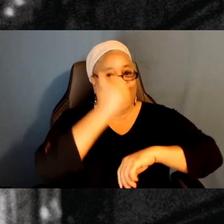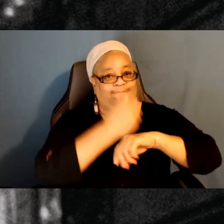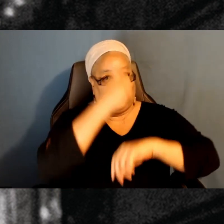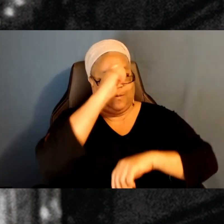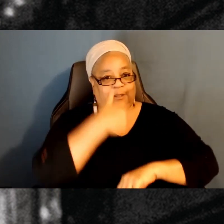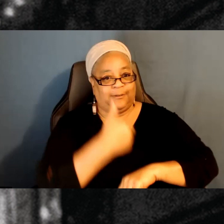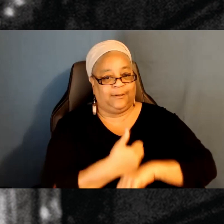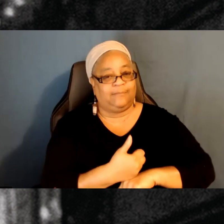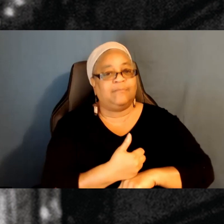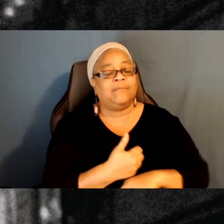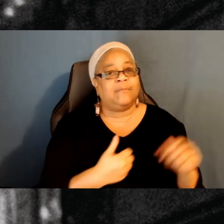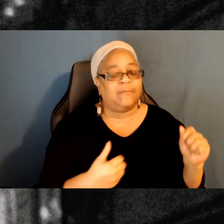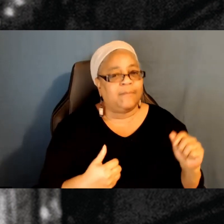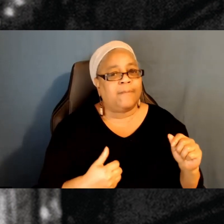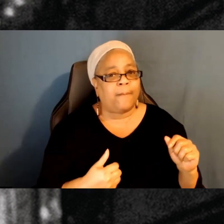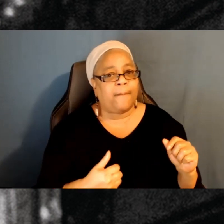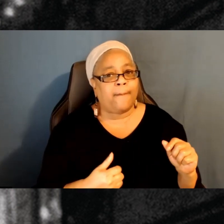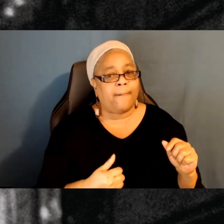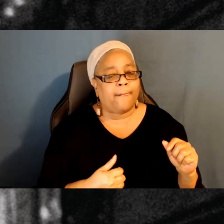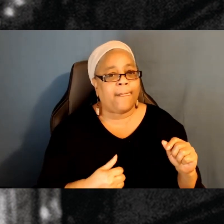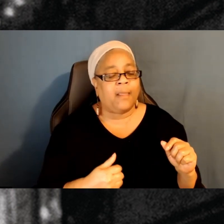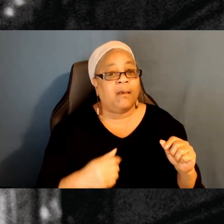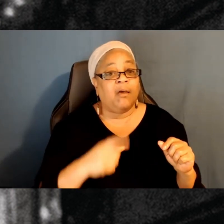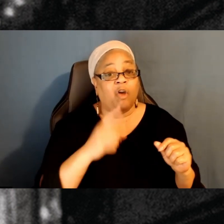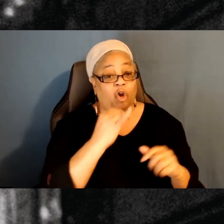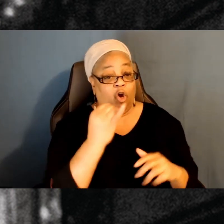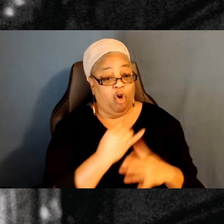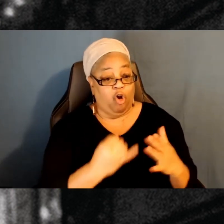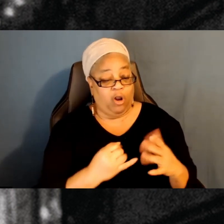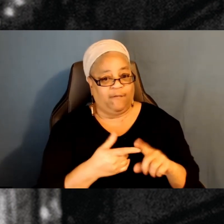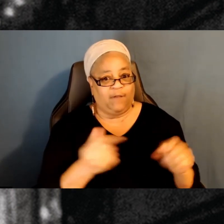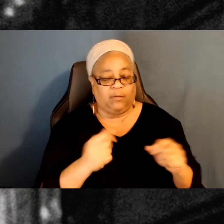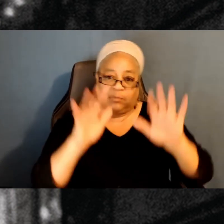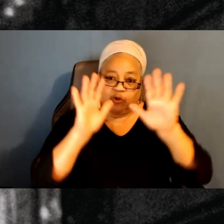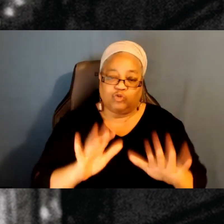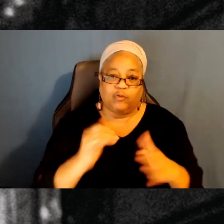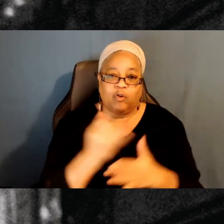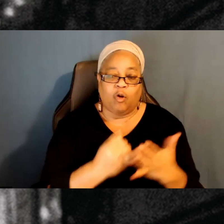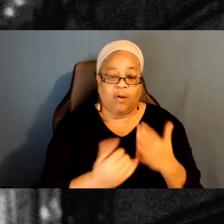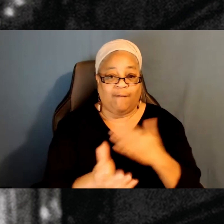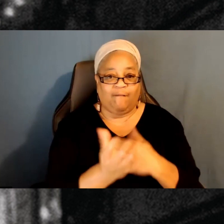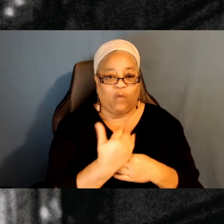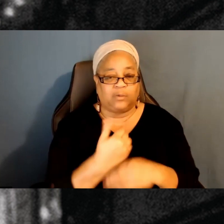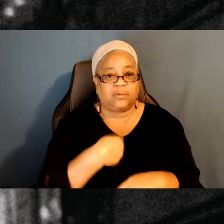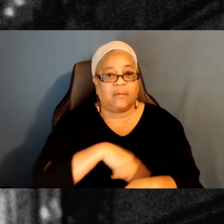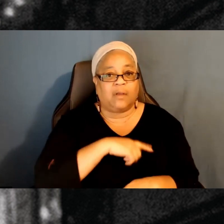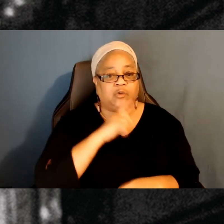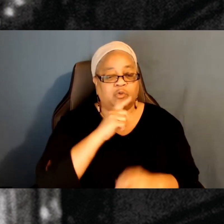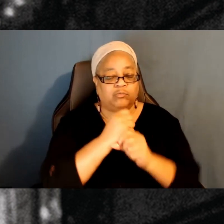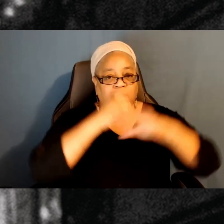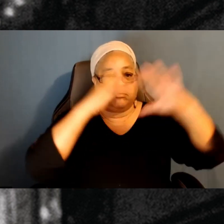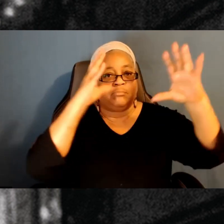some extraordinary artists enforces us to take up. It is work of